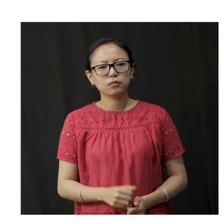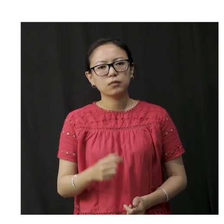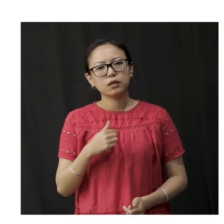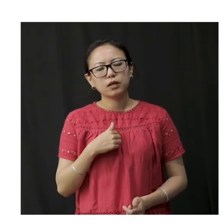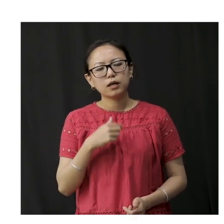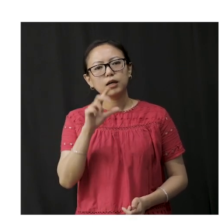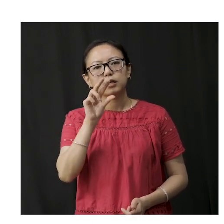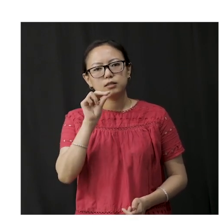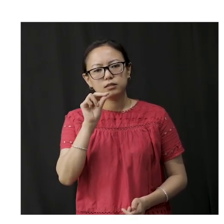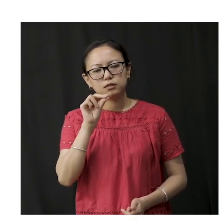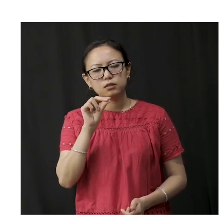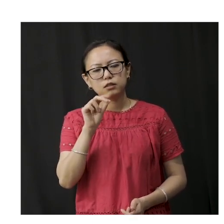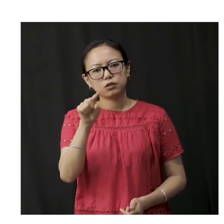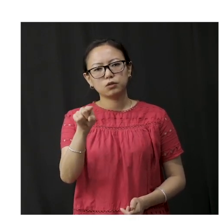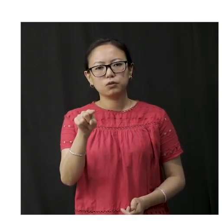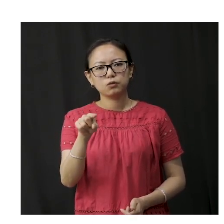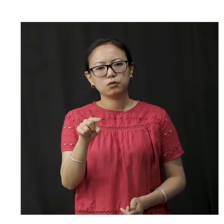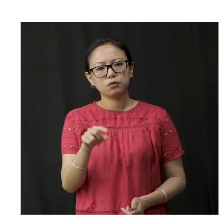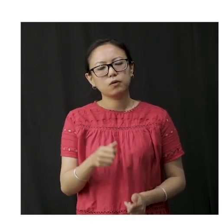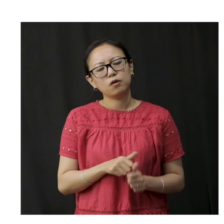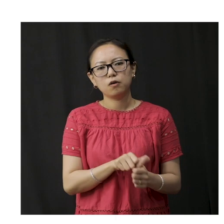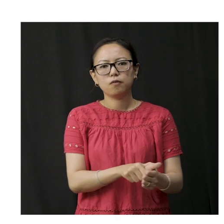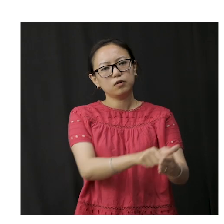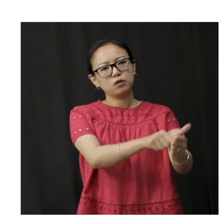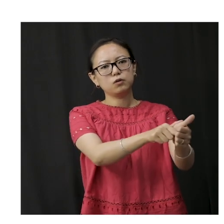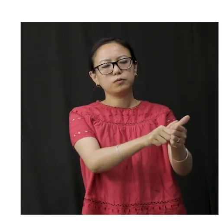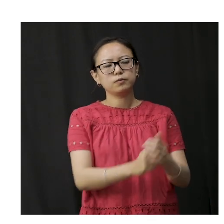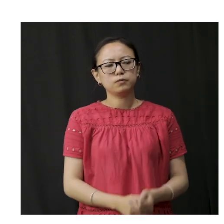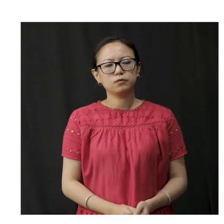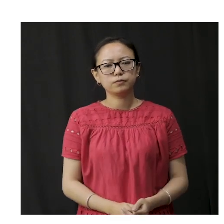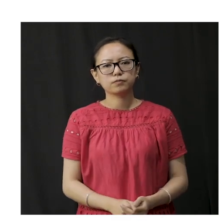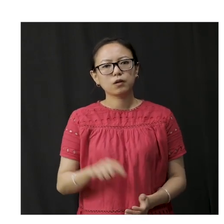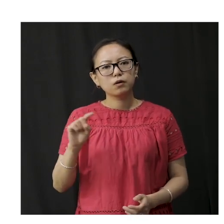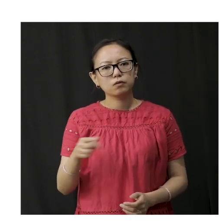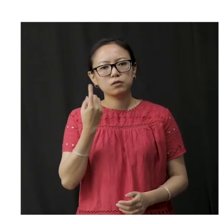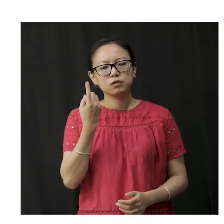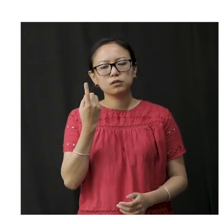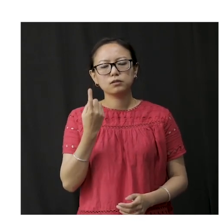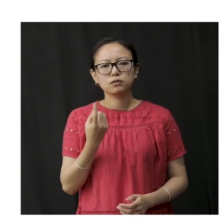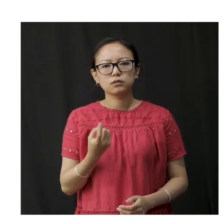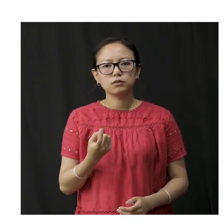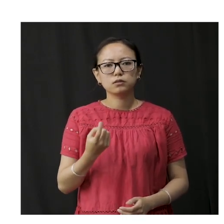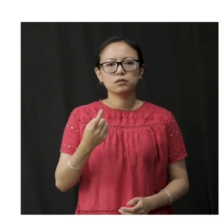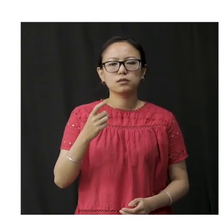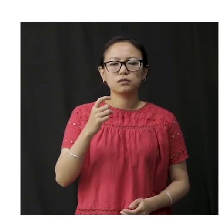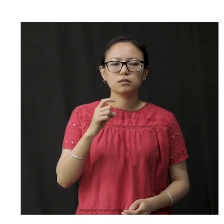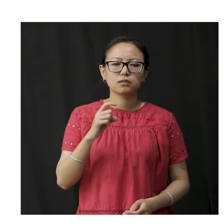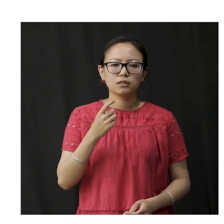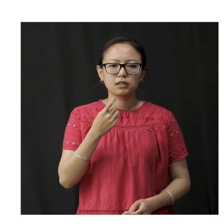we'll go letter by letter, okay? We'll try to spell out the words. First is silver,